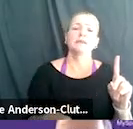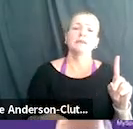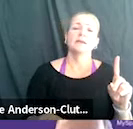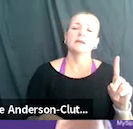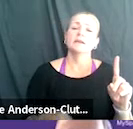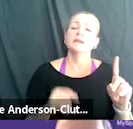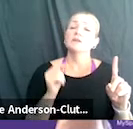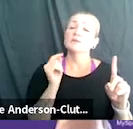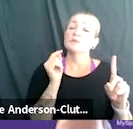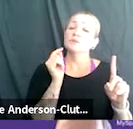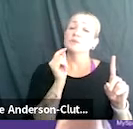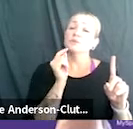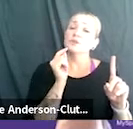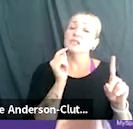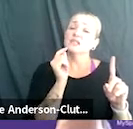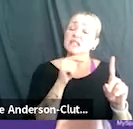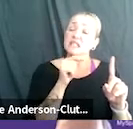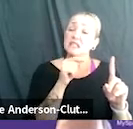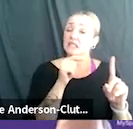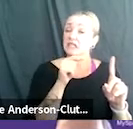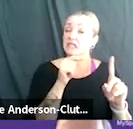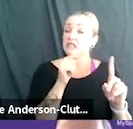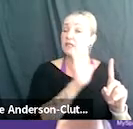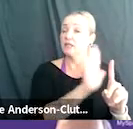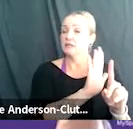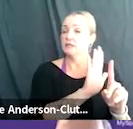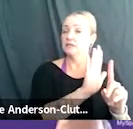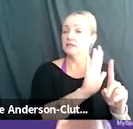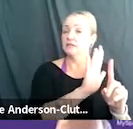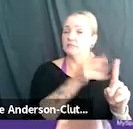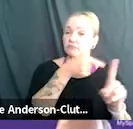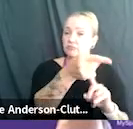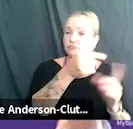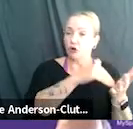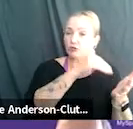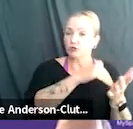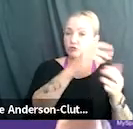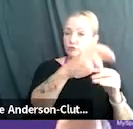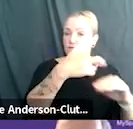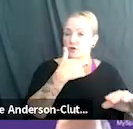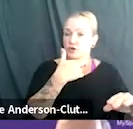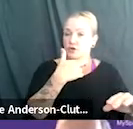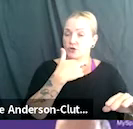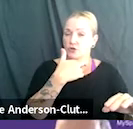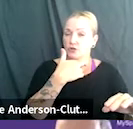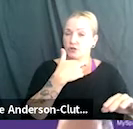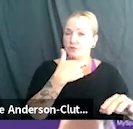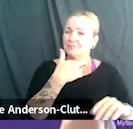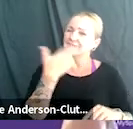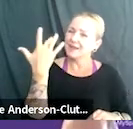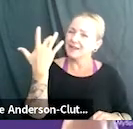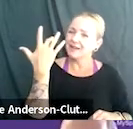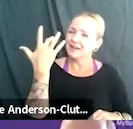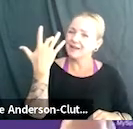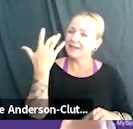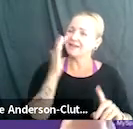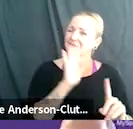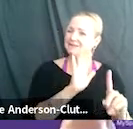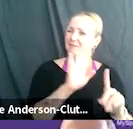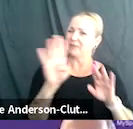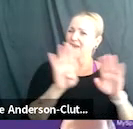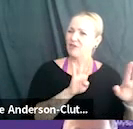of what the pediatrician referred to as significant behavioral changes. He seems to be starting and stopping movements.